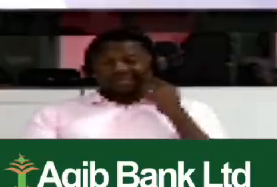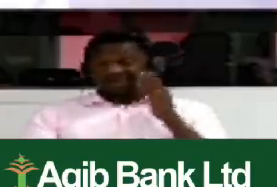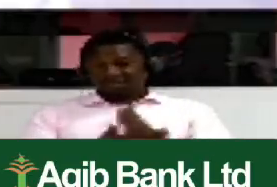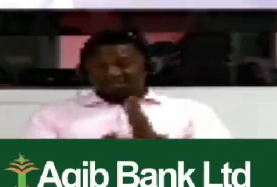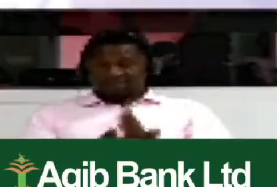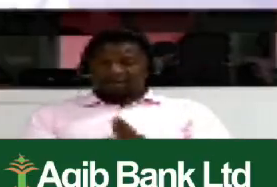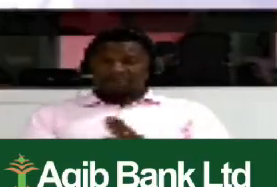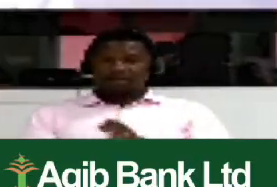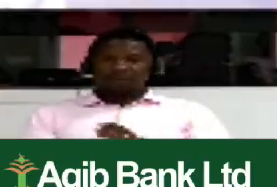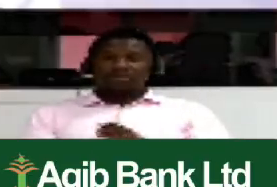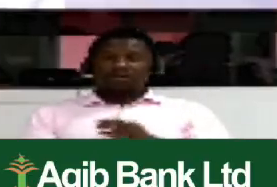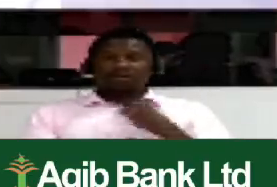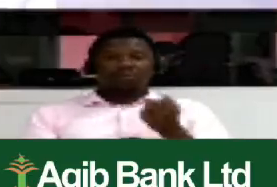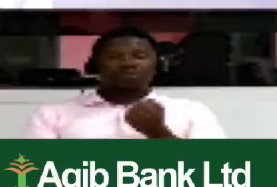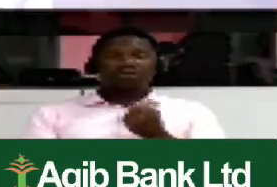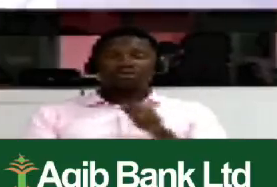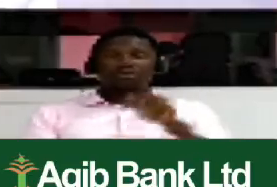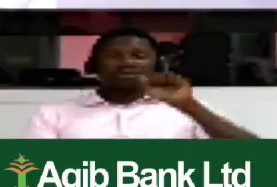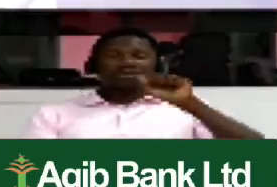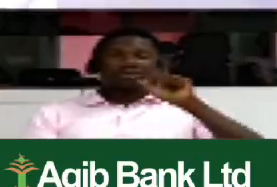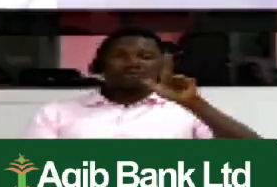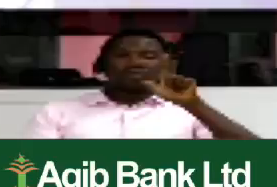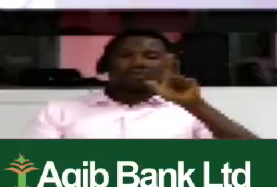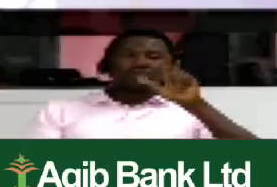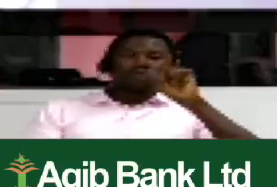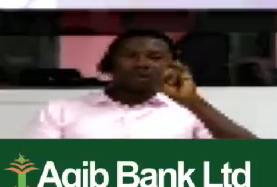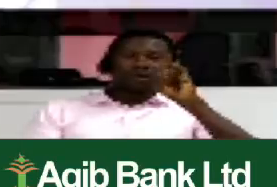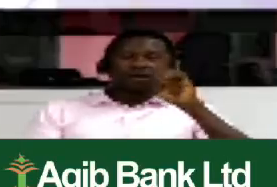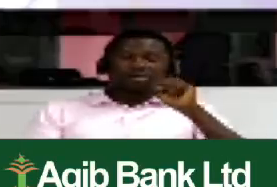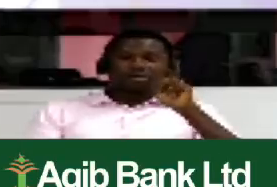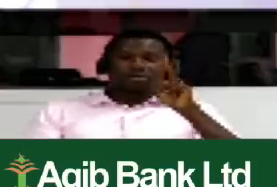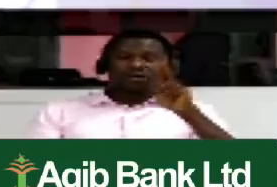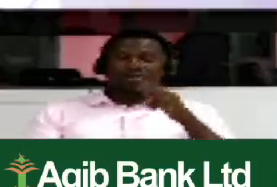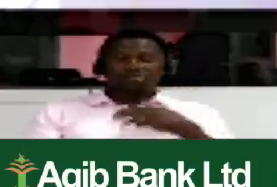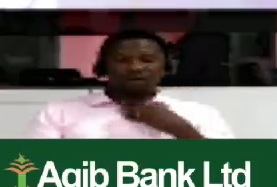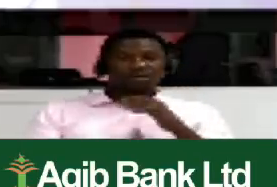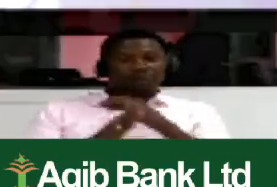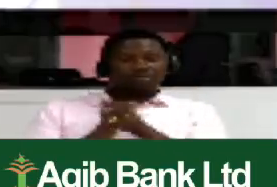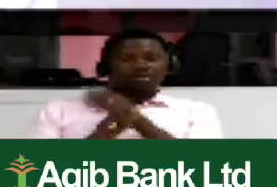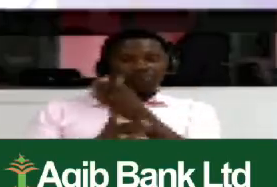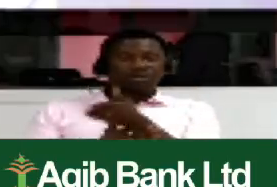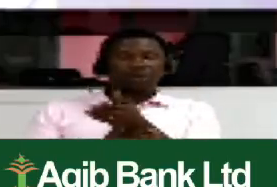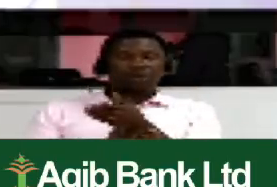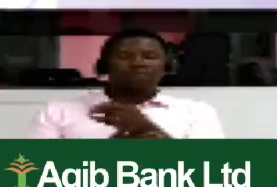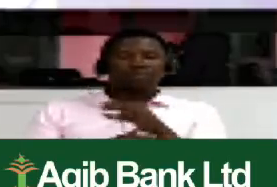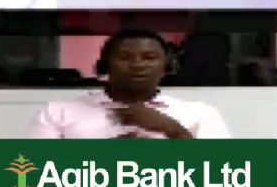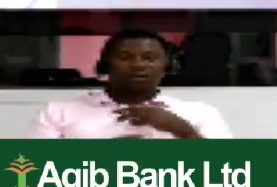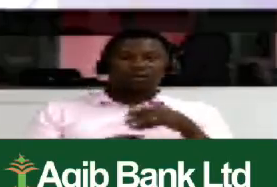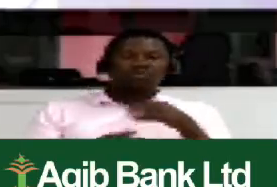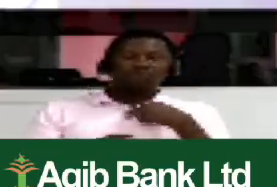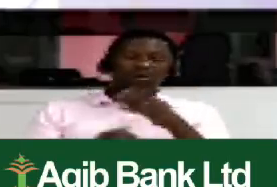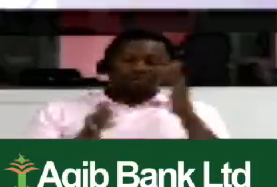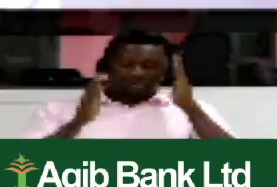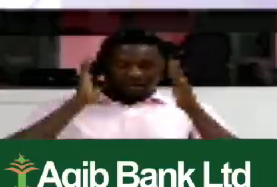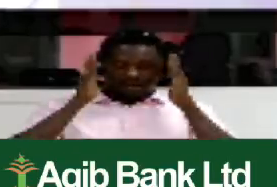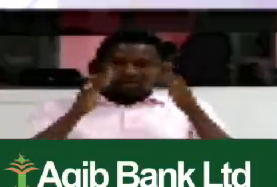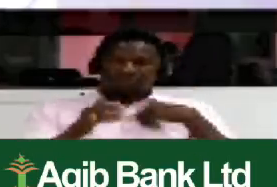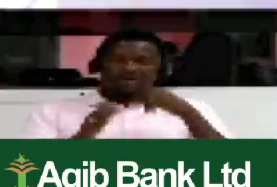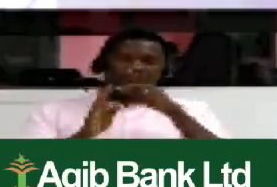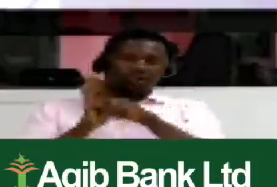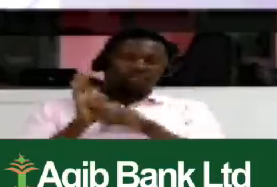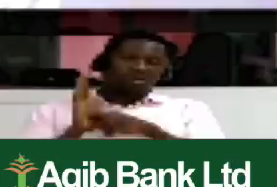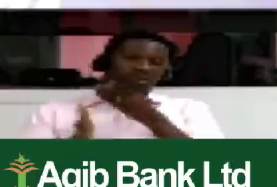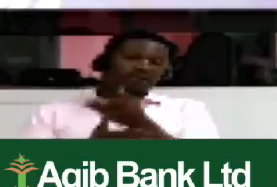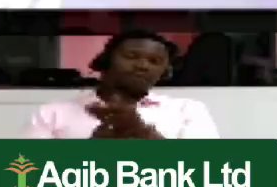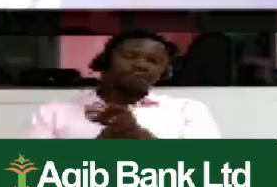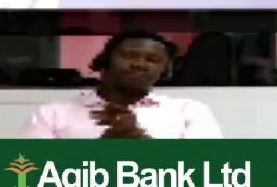now is taking it up because we are on holidays, and I was also busy with my project. I was aware that